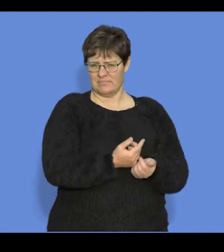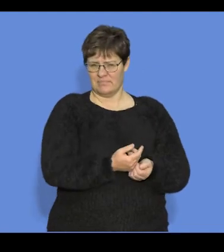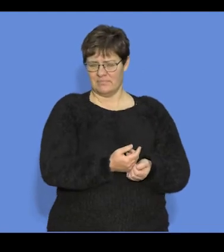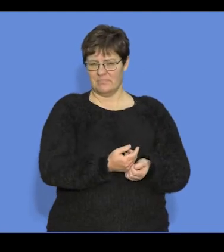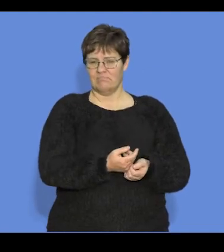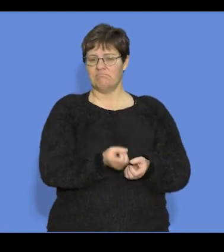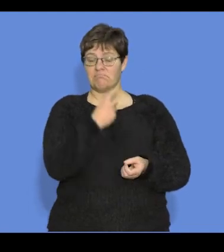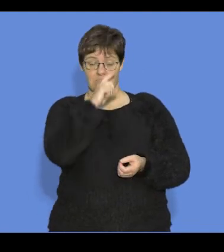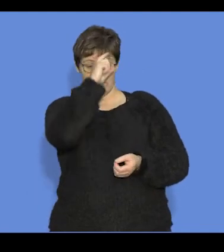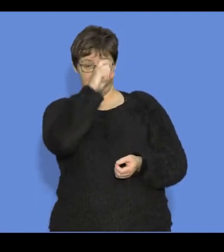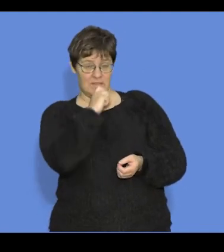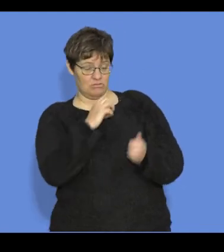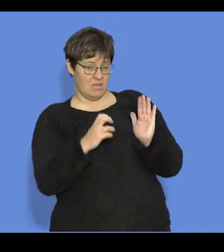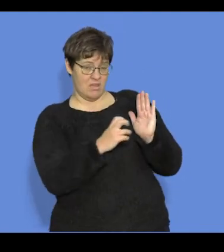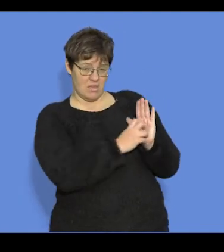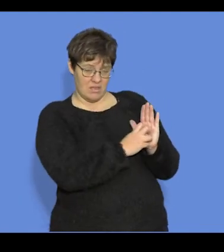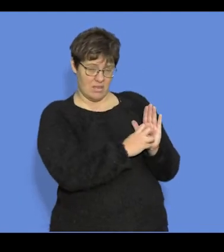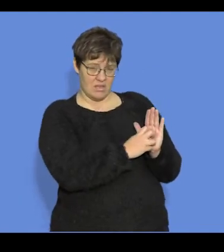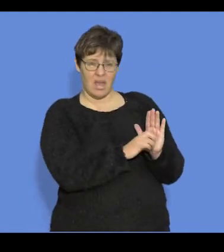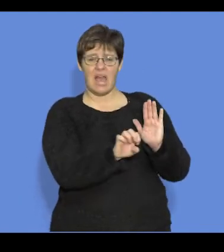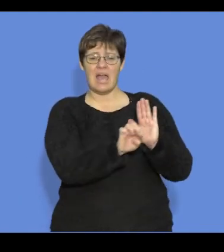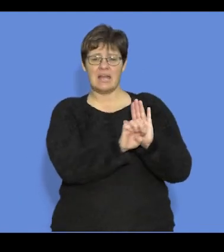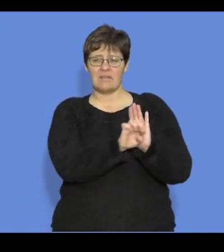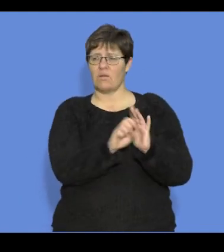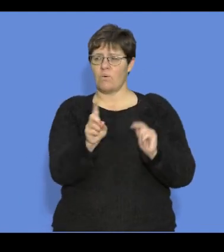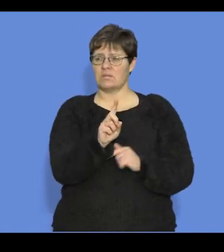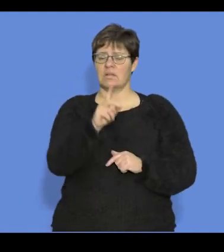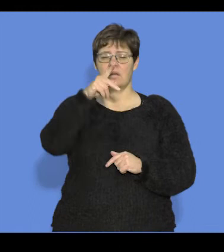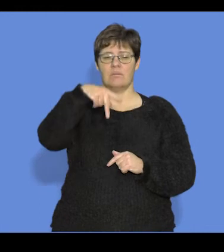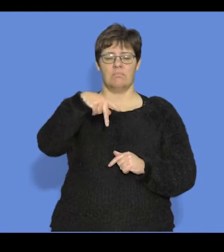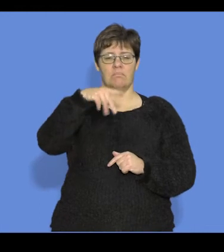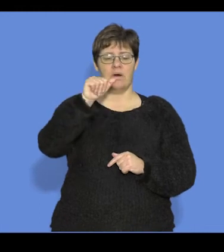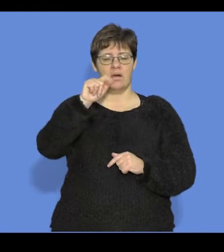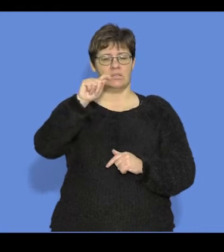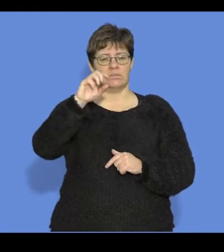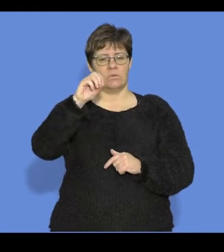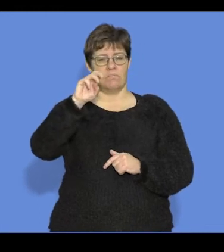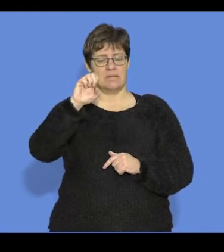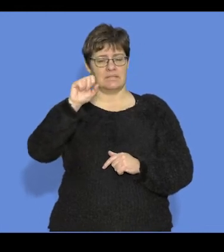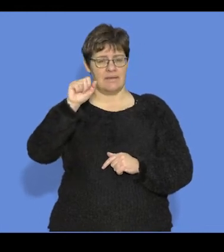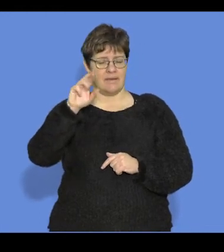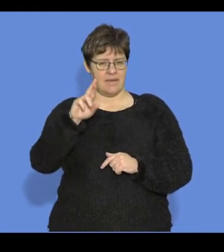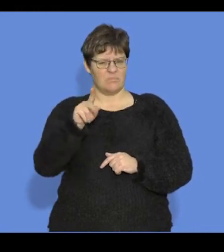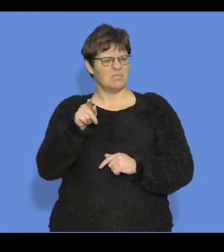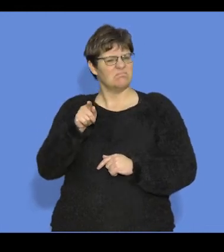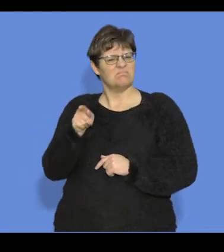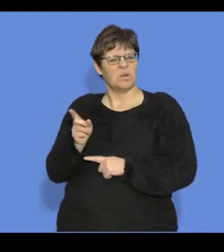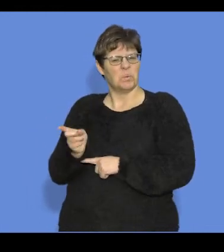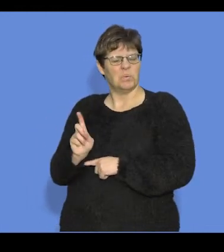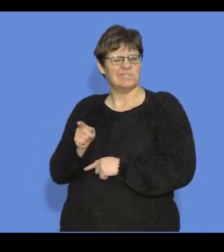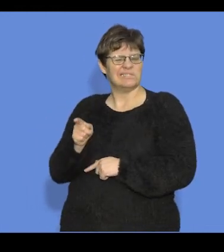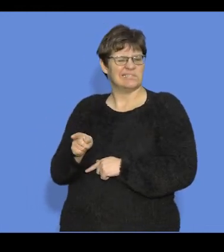are given a picture. In this case, it's an example of a pitometer, and you're asked, what does this piece of